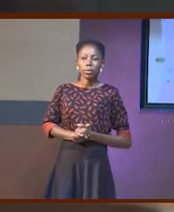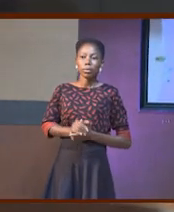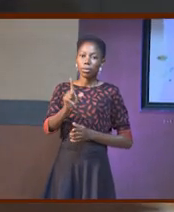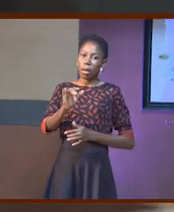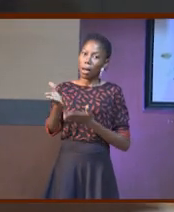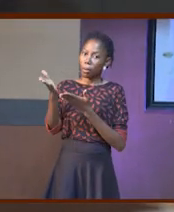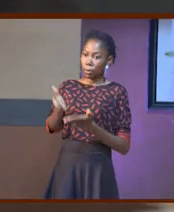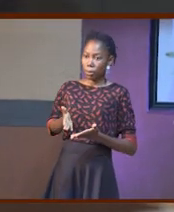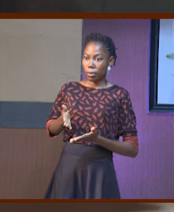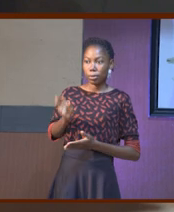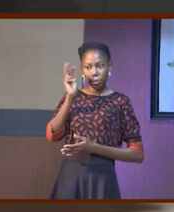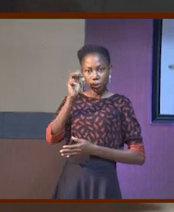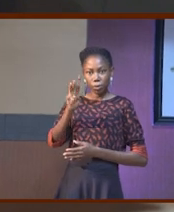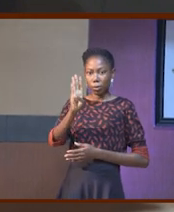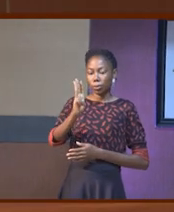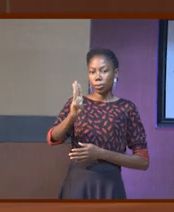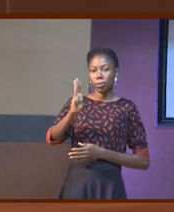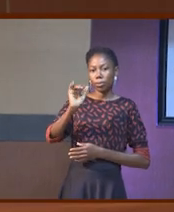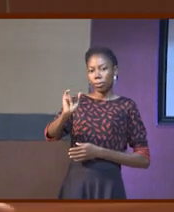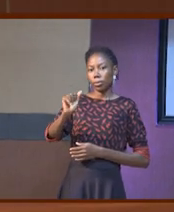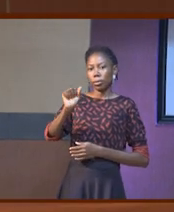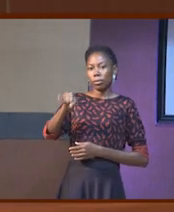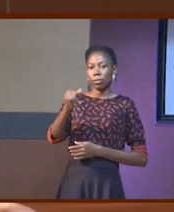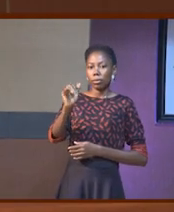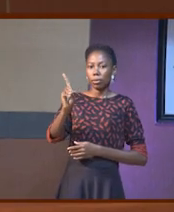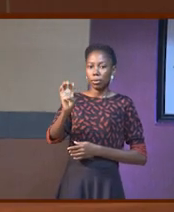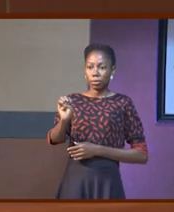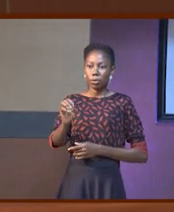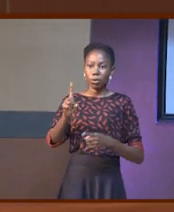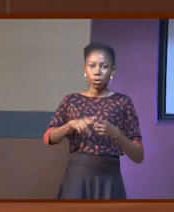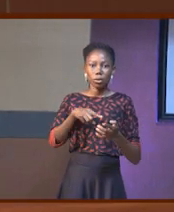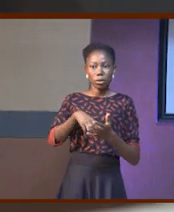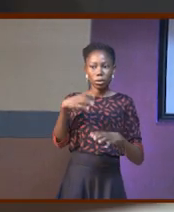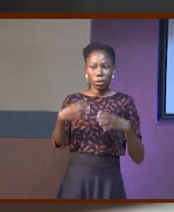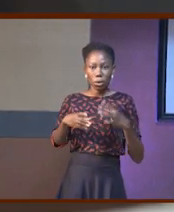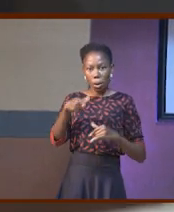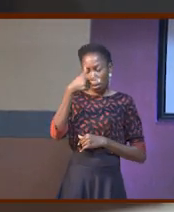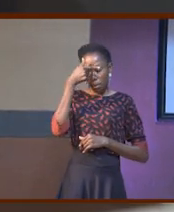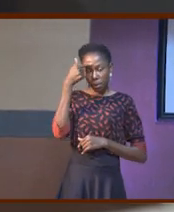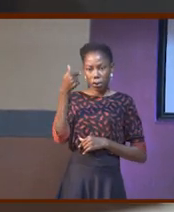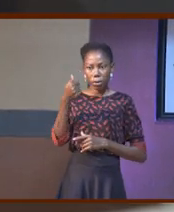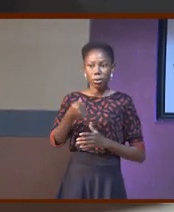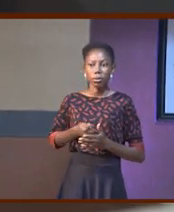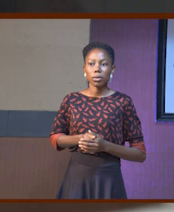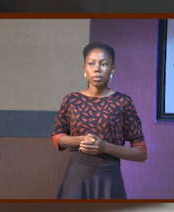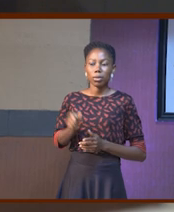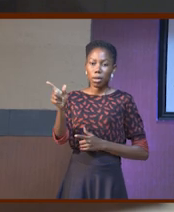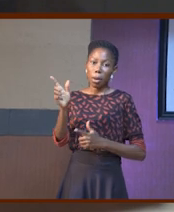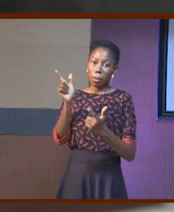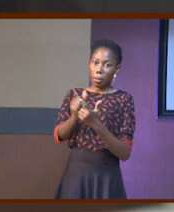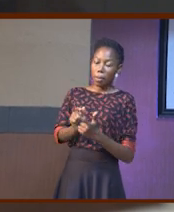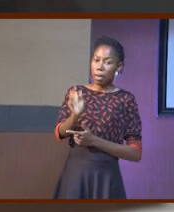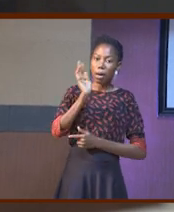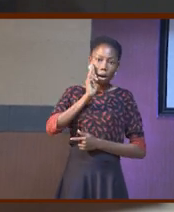I brought Mr. Babajide Ogunlanu to this court because he reached out to